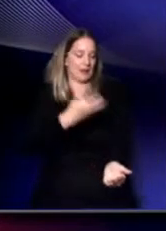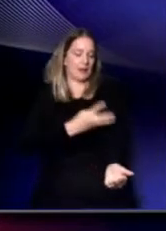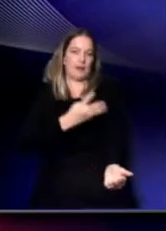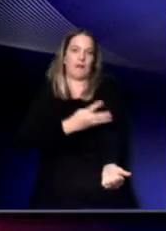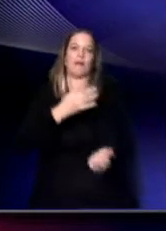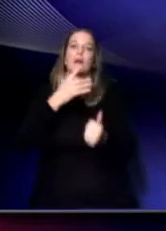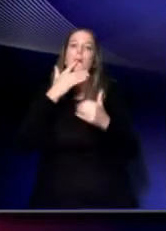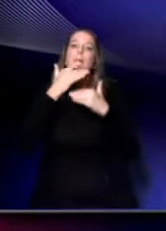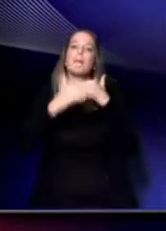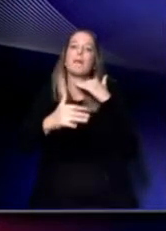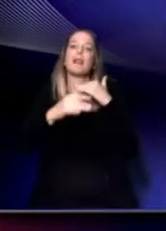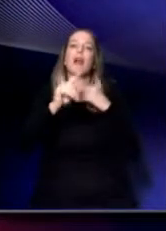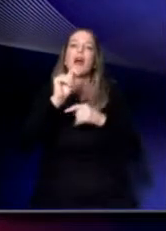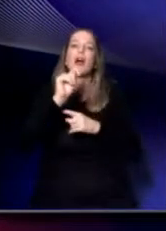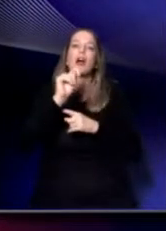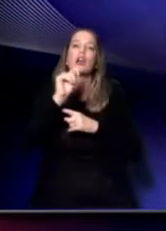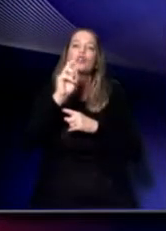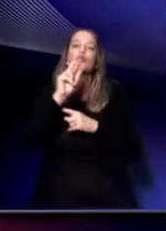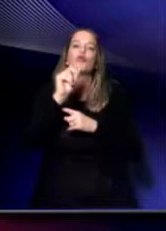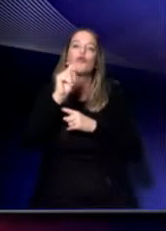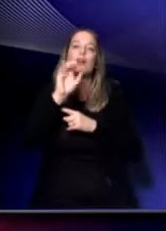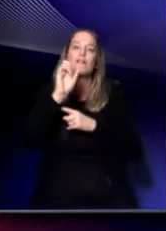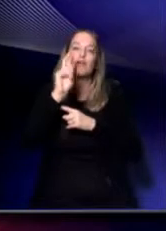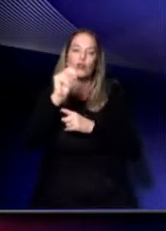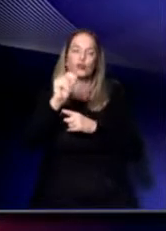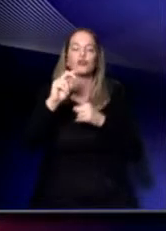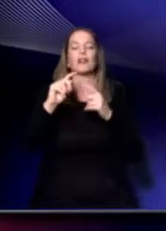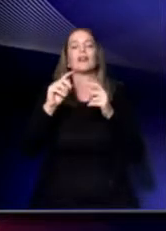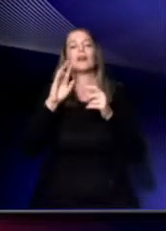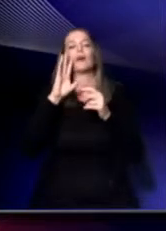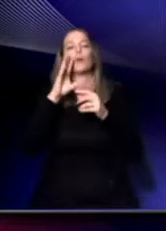infusions of blood plasma, and we're hoping that will